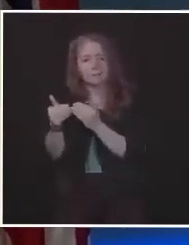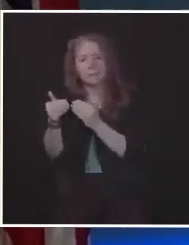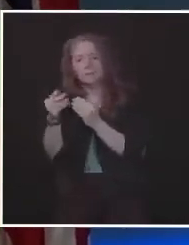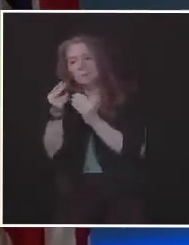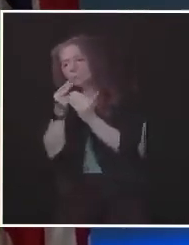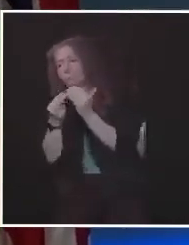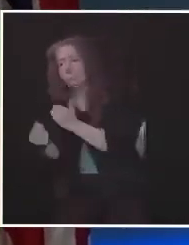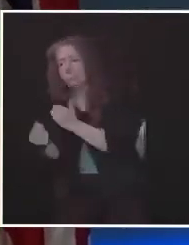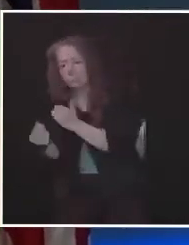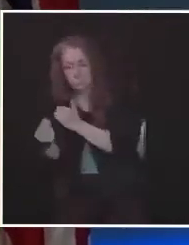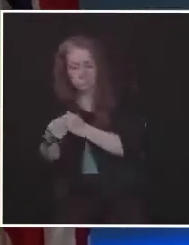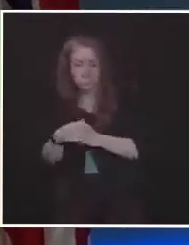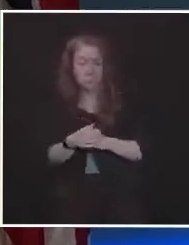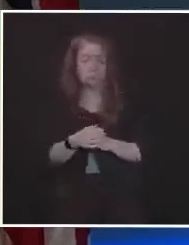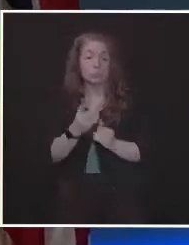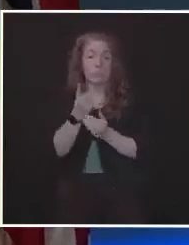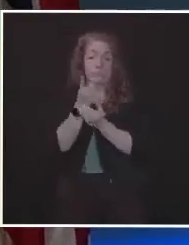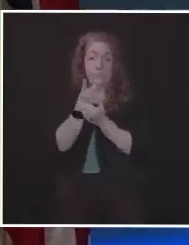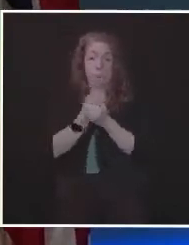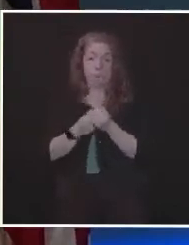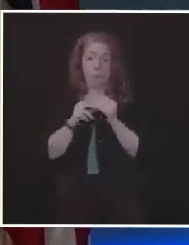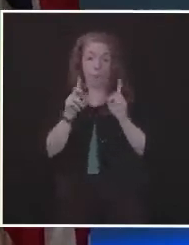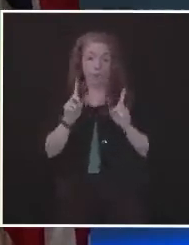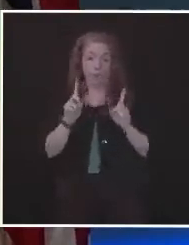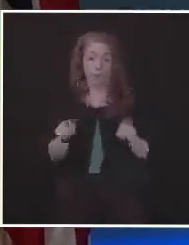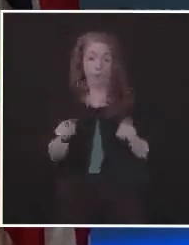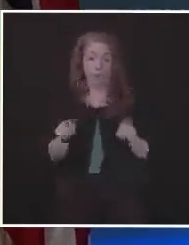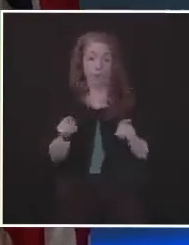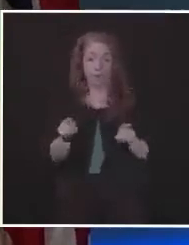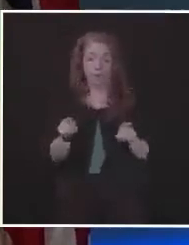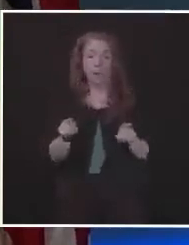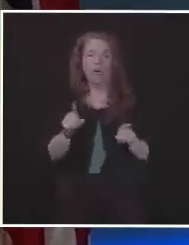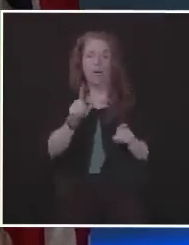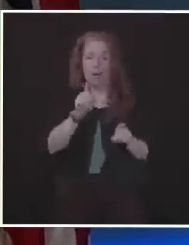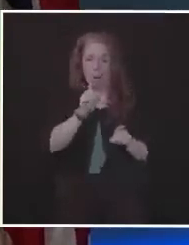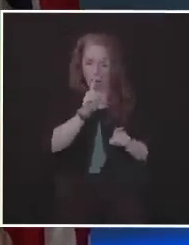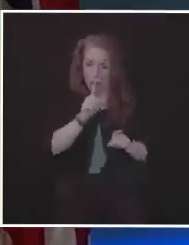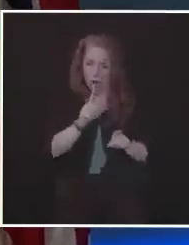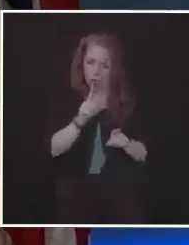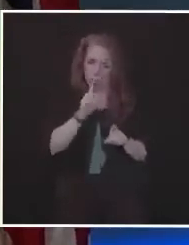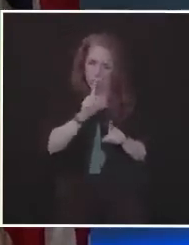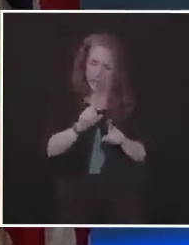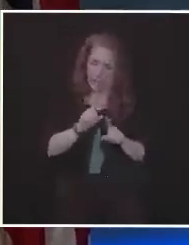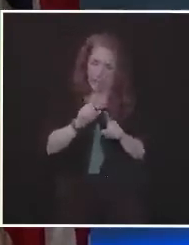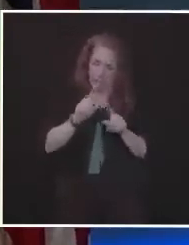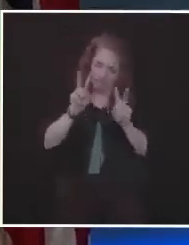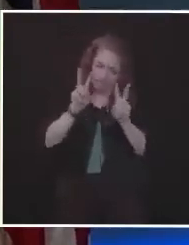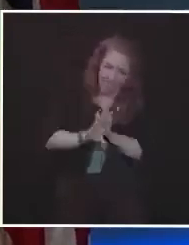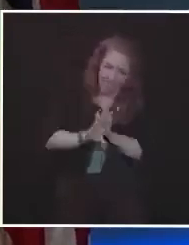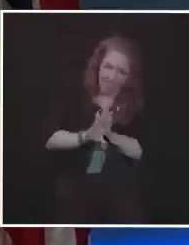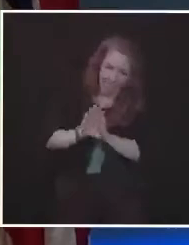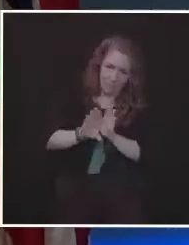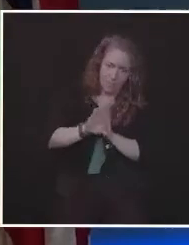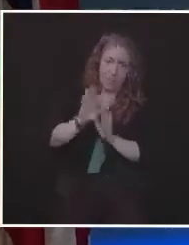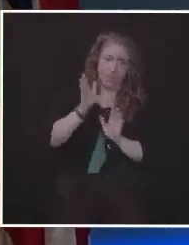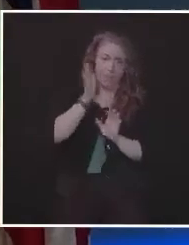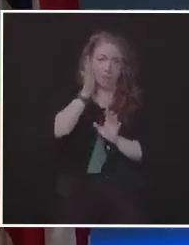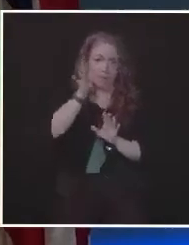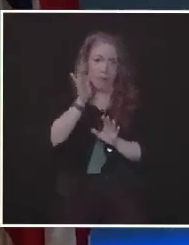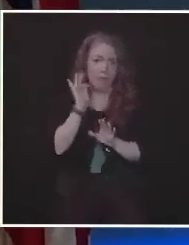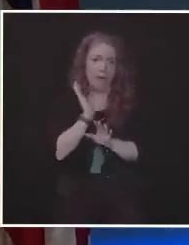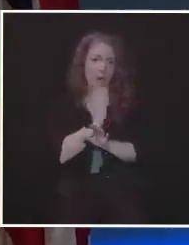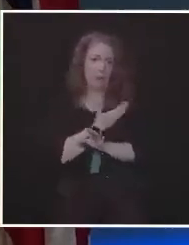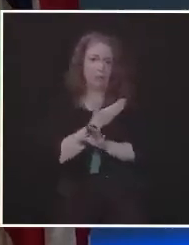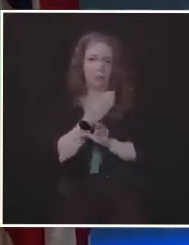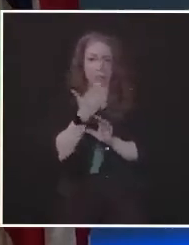Both mission directorates are engineering the future of our Moon to Mars exploration approach from